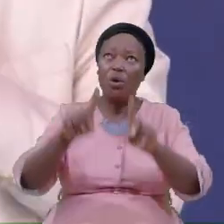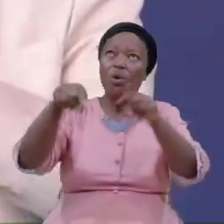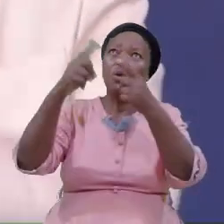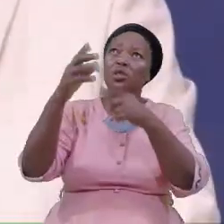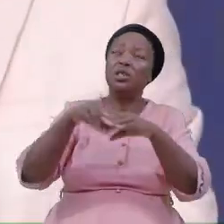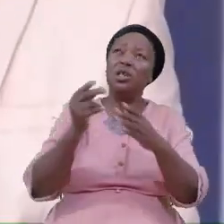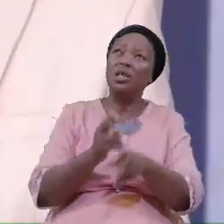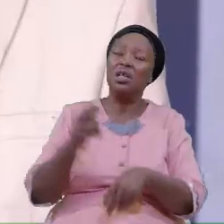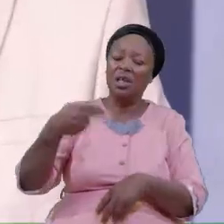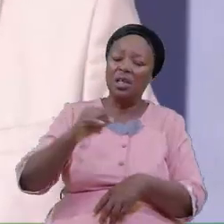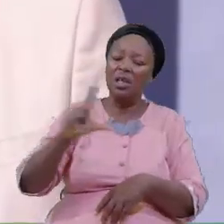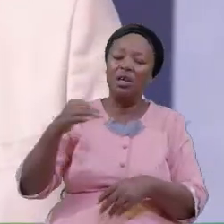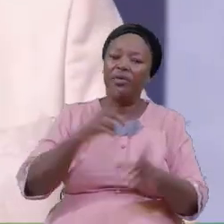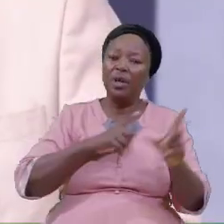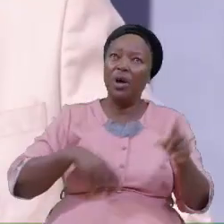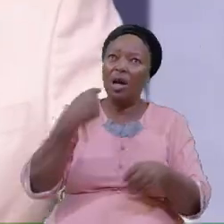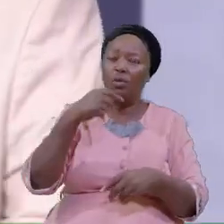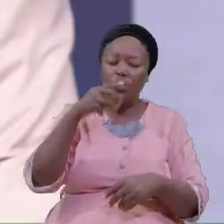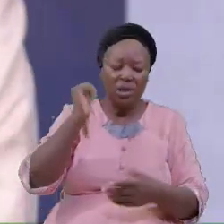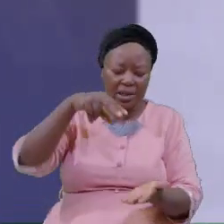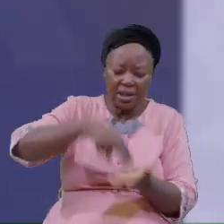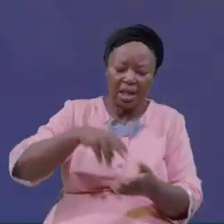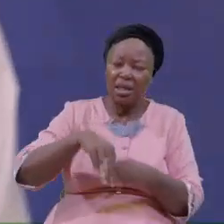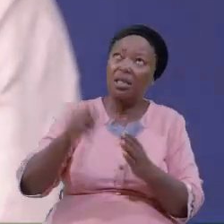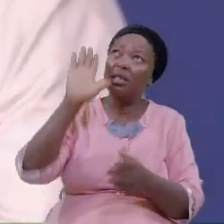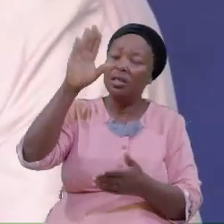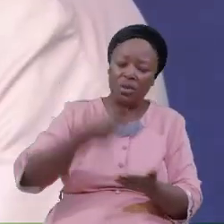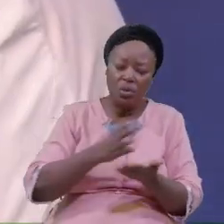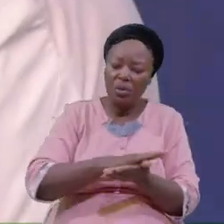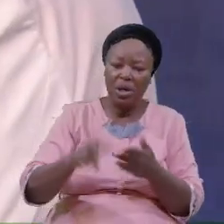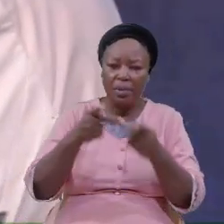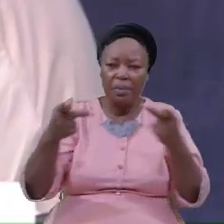shall stand in his holy place?